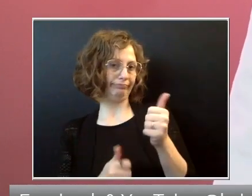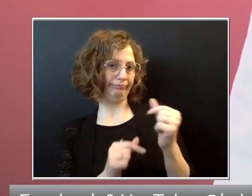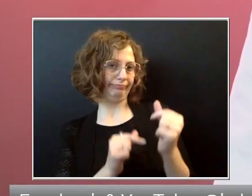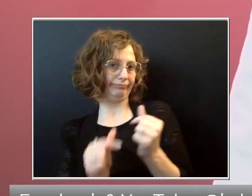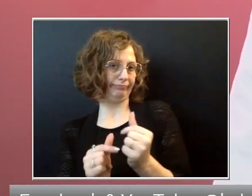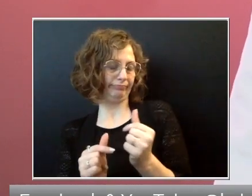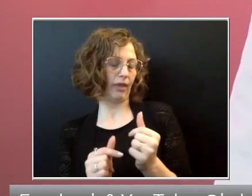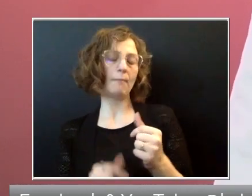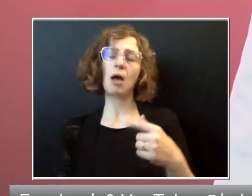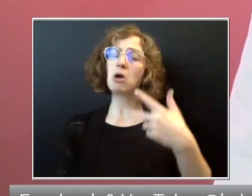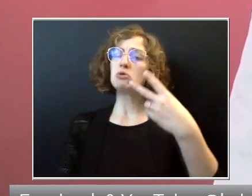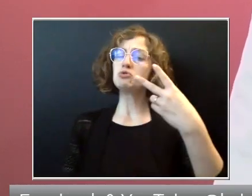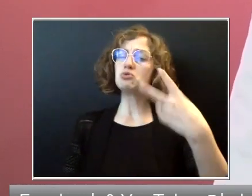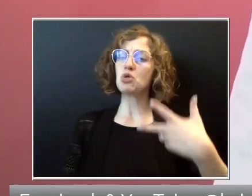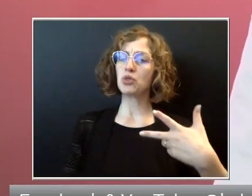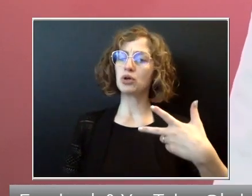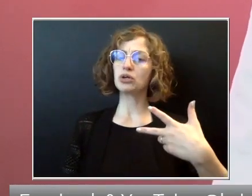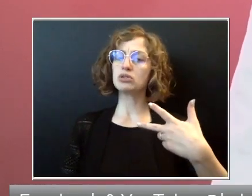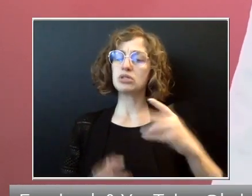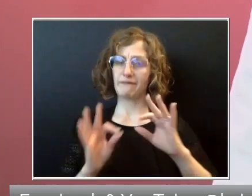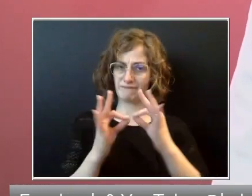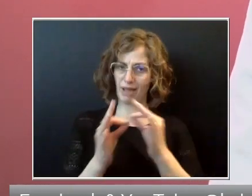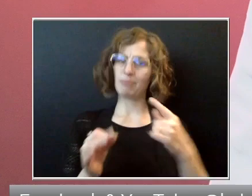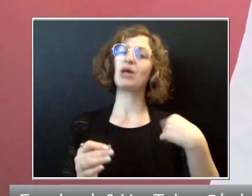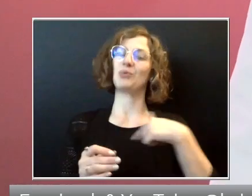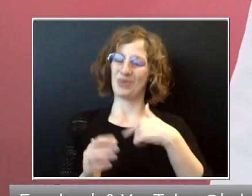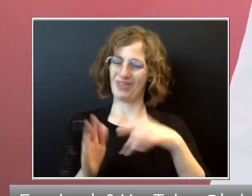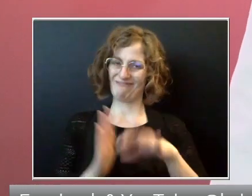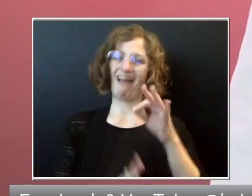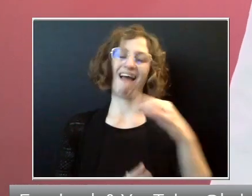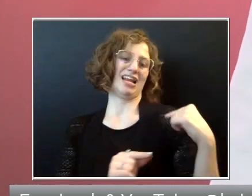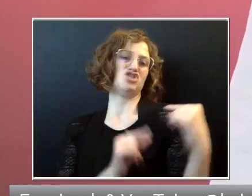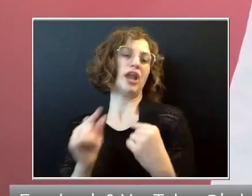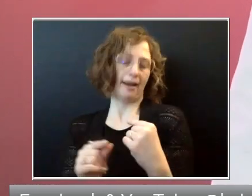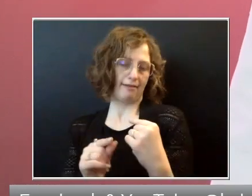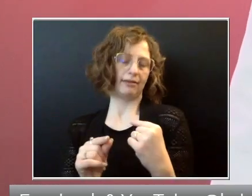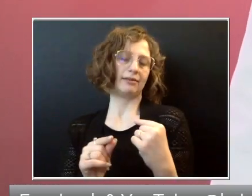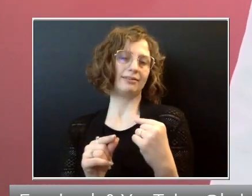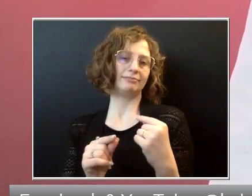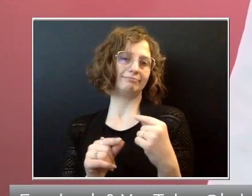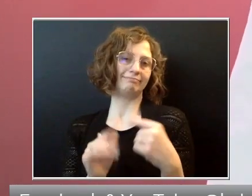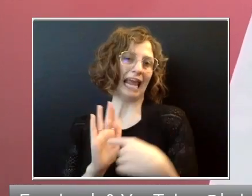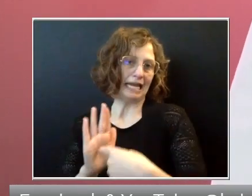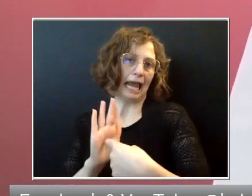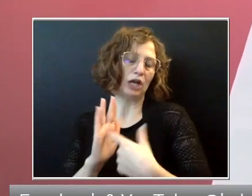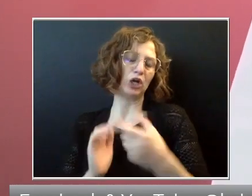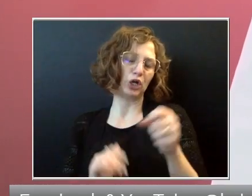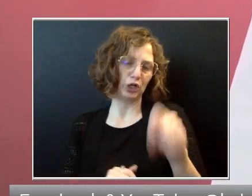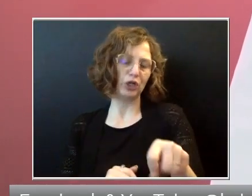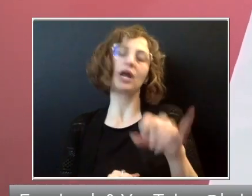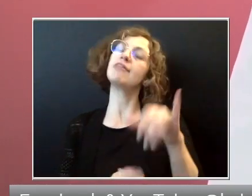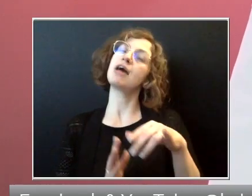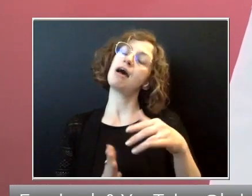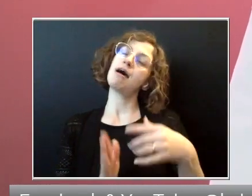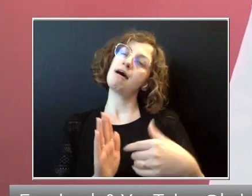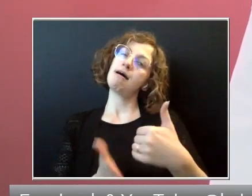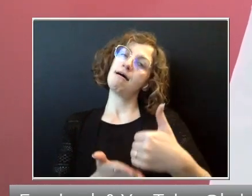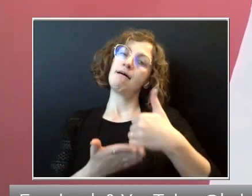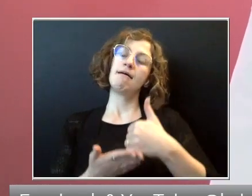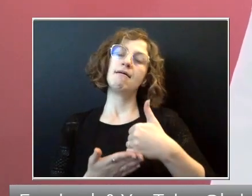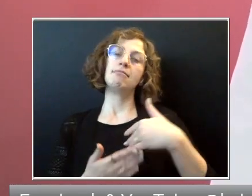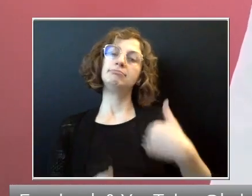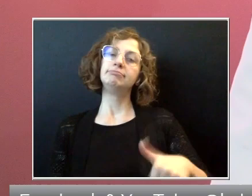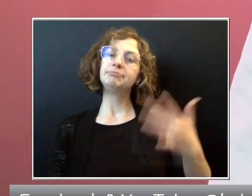get a positive genetic result. And that's very helpful because that allows us to